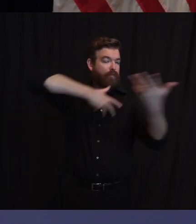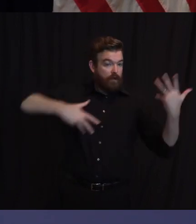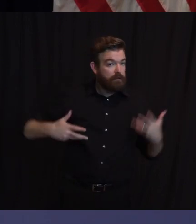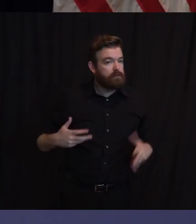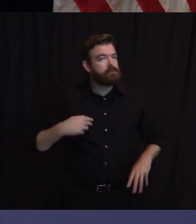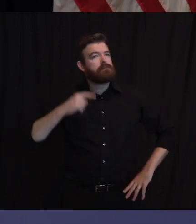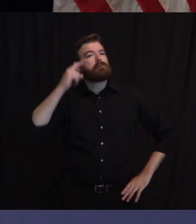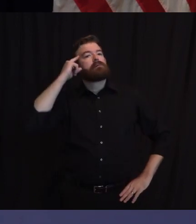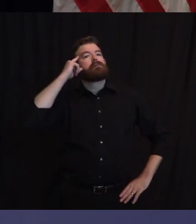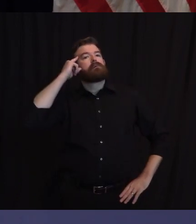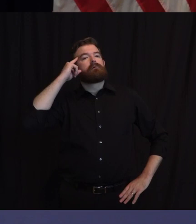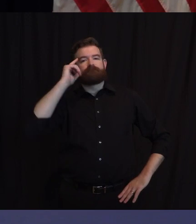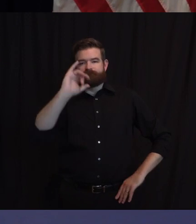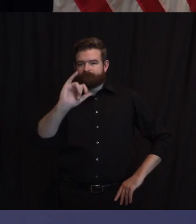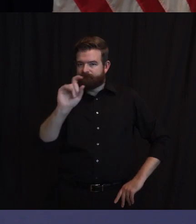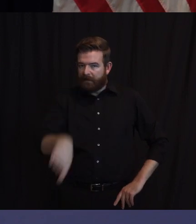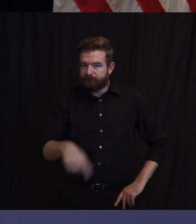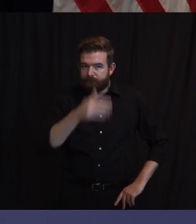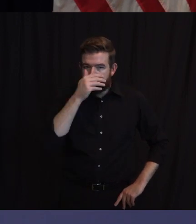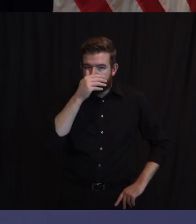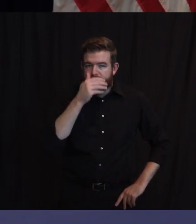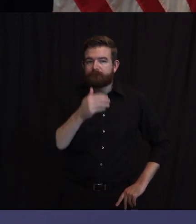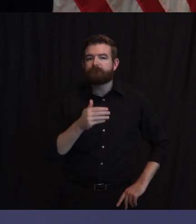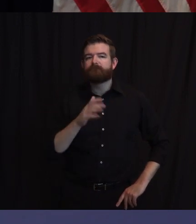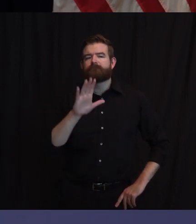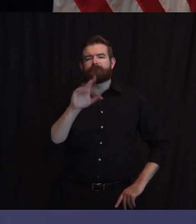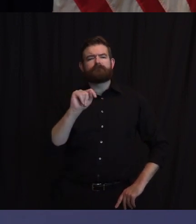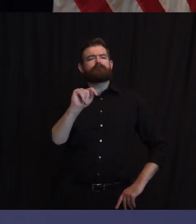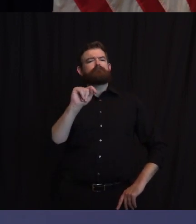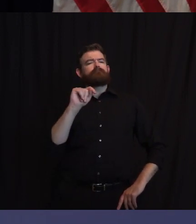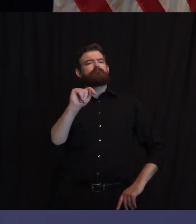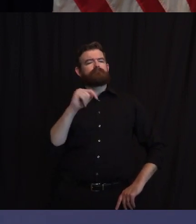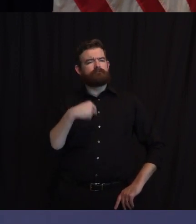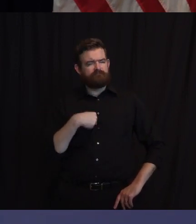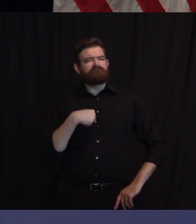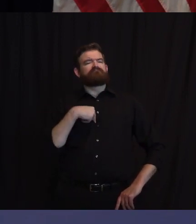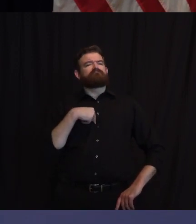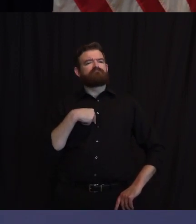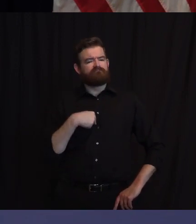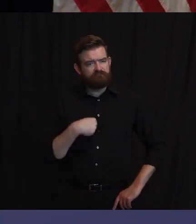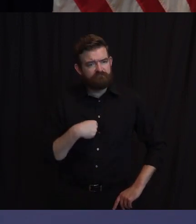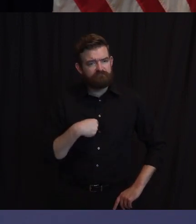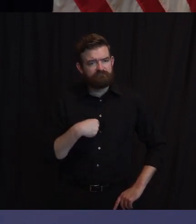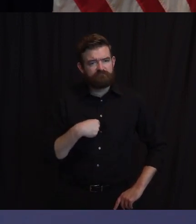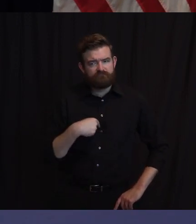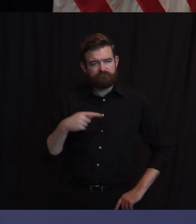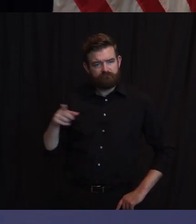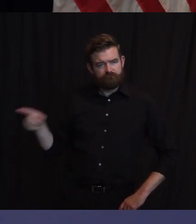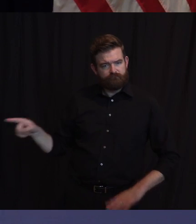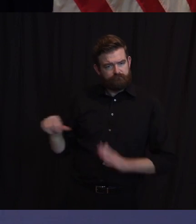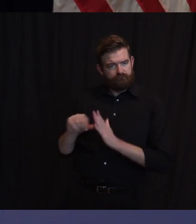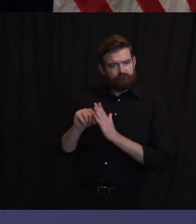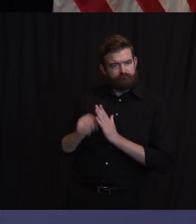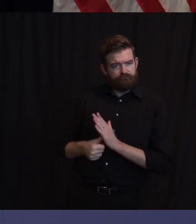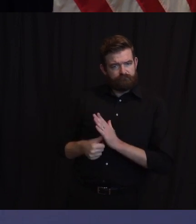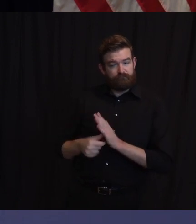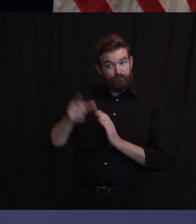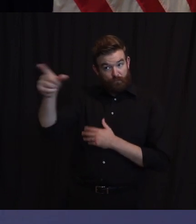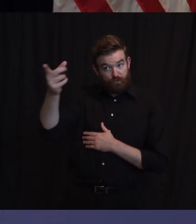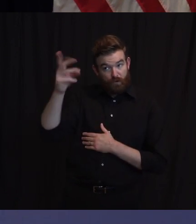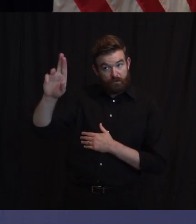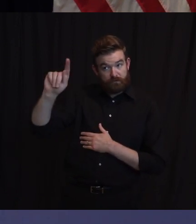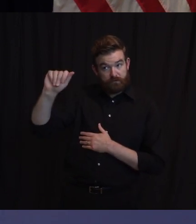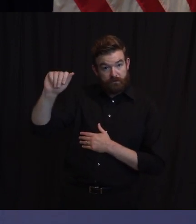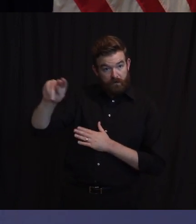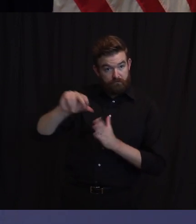face covering. But the one that really struck me, and I know you've said from day one, as has Dr. Tan and certainly Judy, that there's